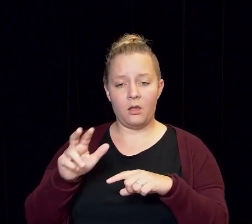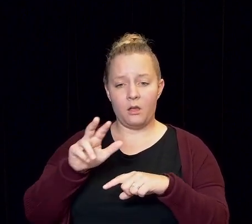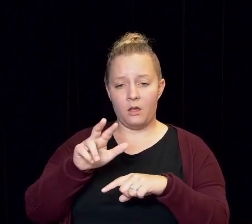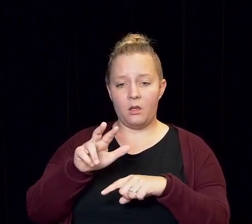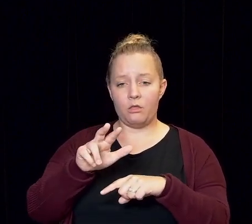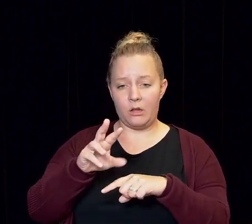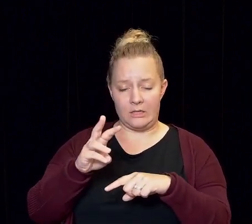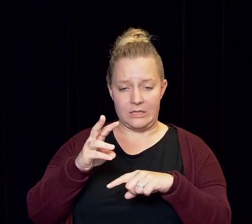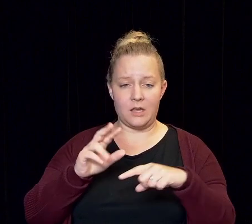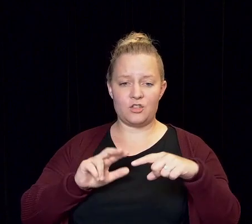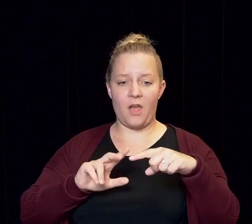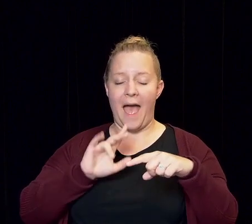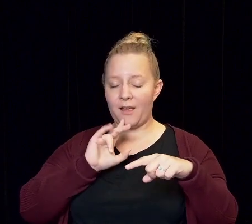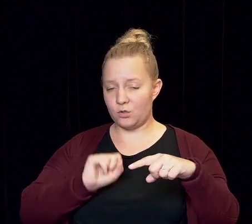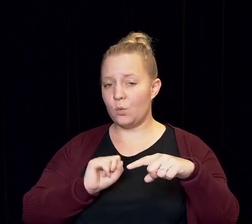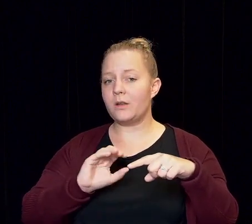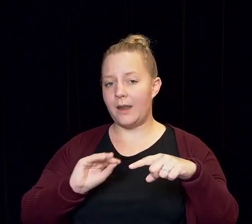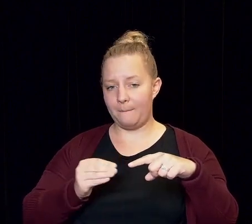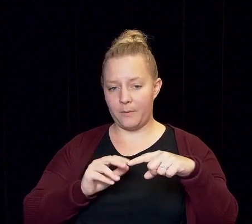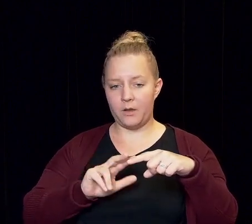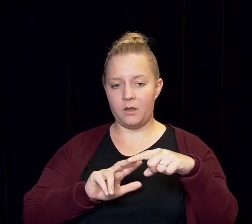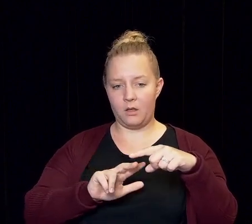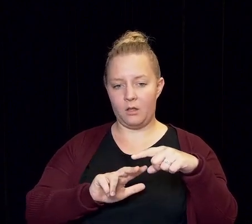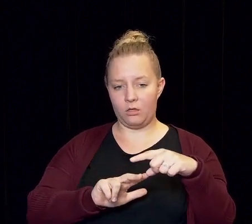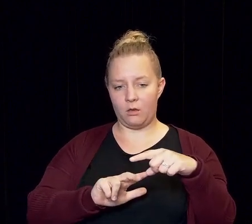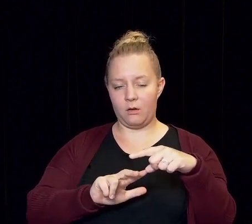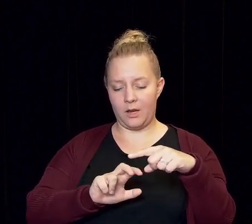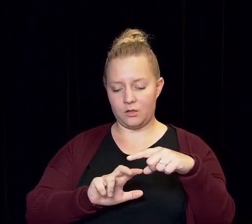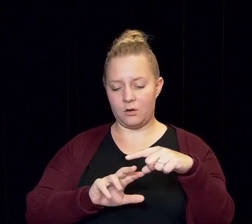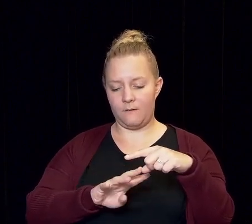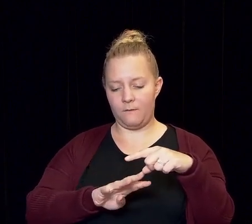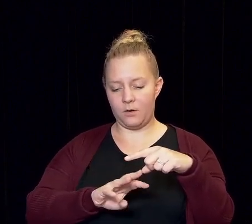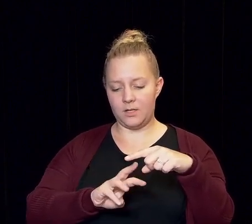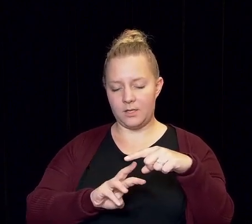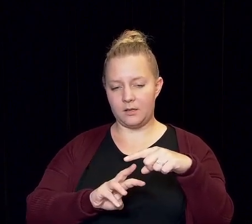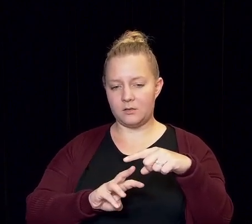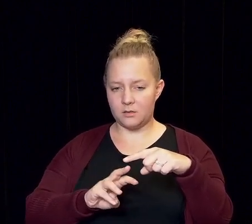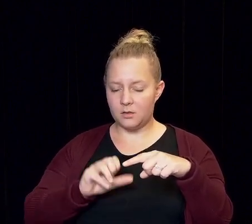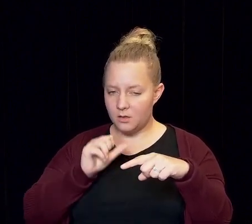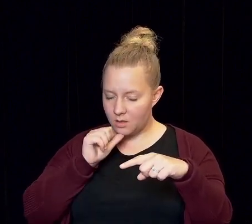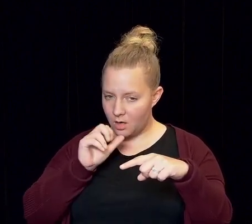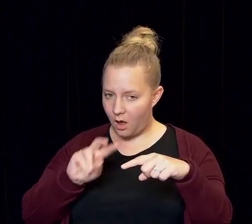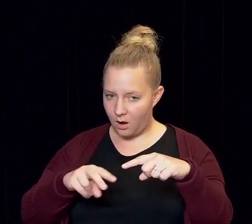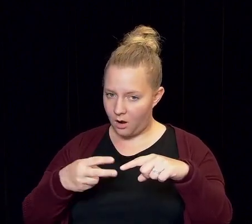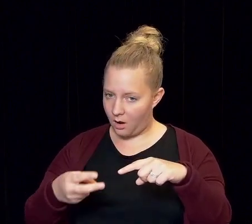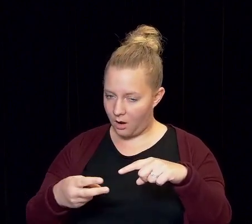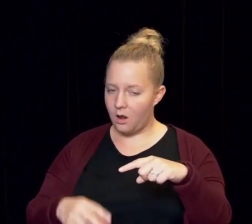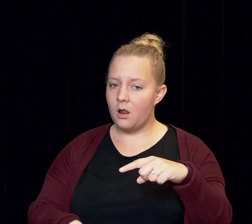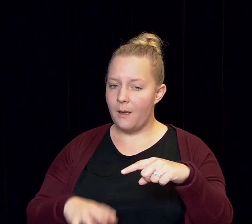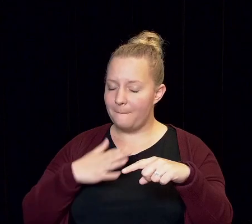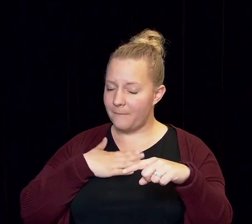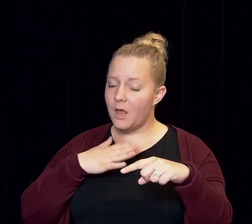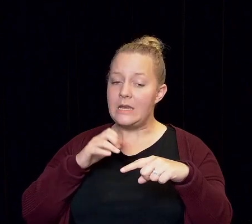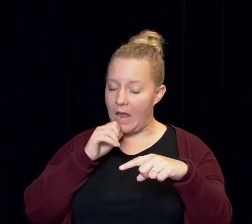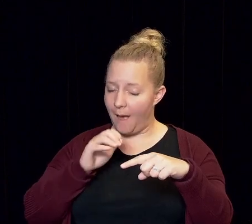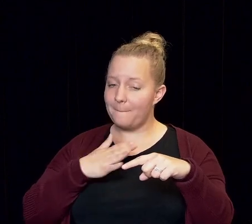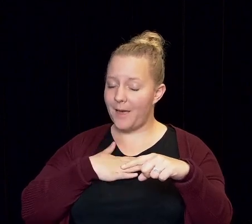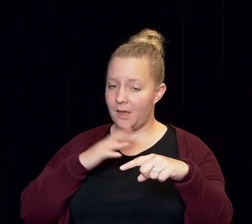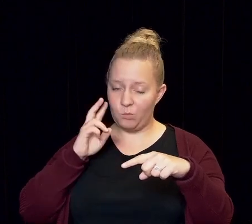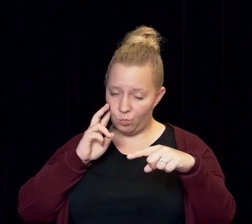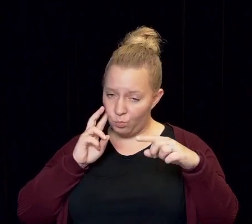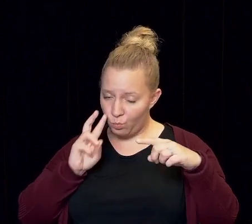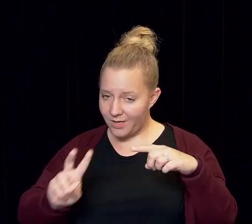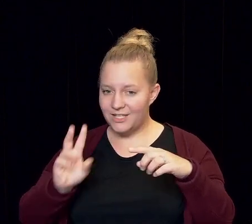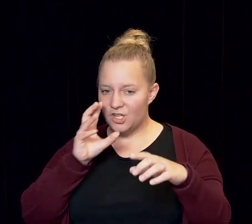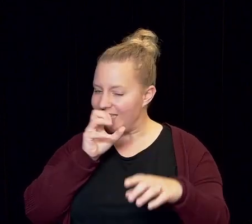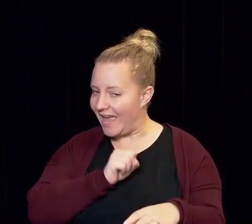real amount. So I'm going to put the 36 over the 346, not over my prediction of 310.